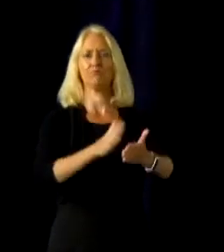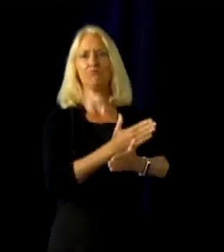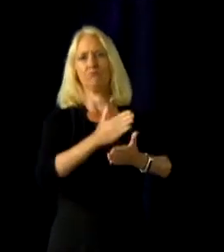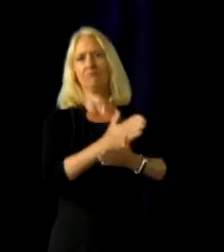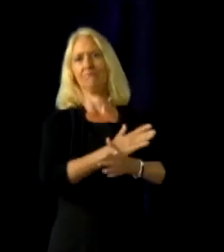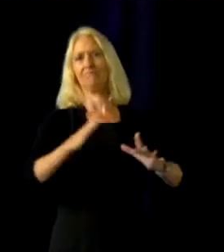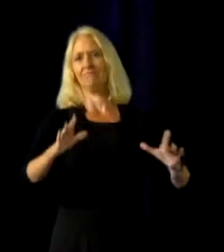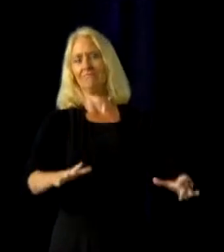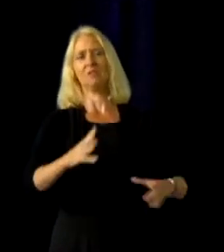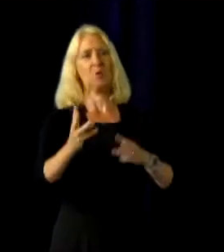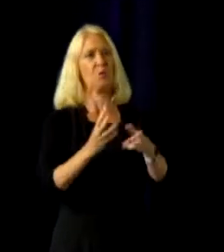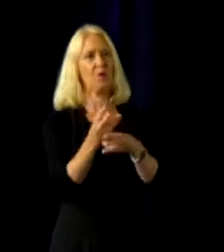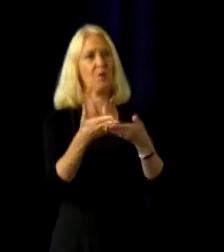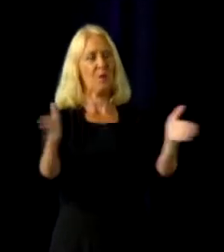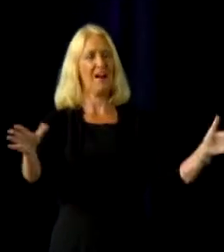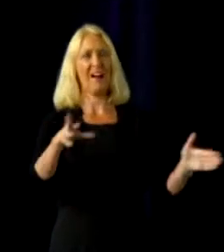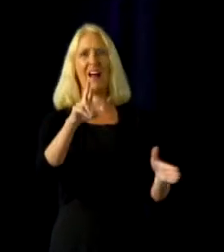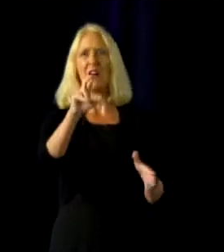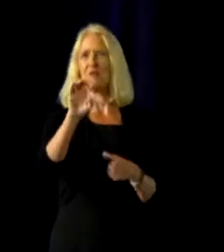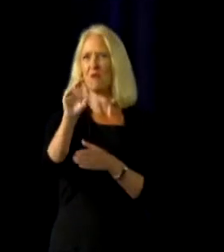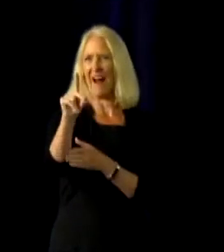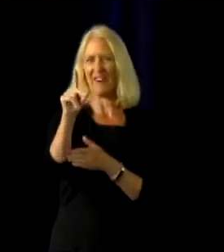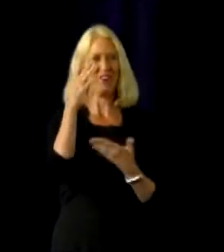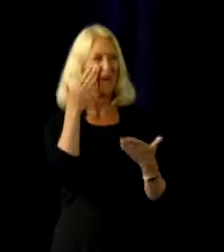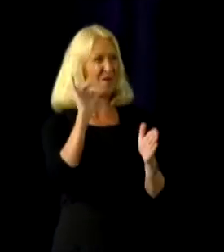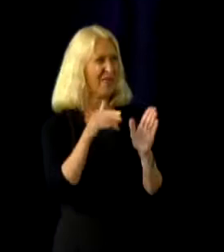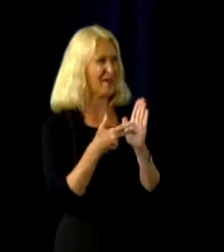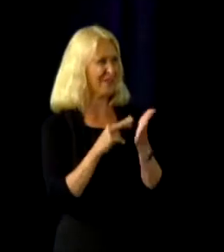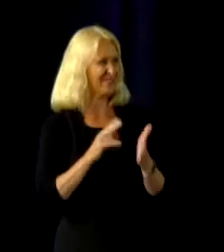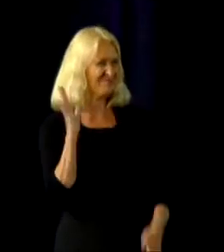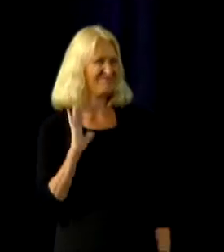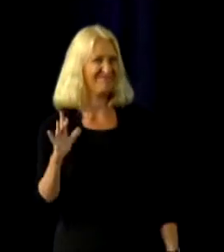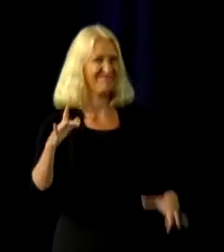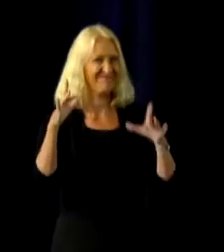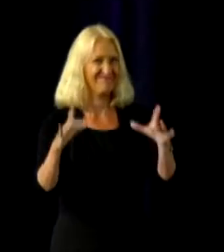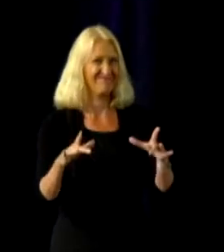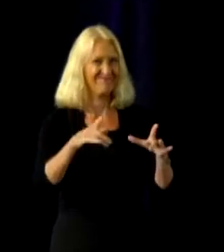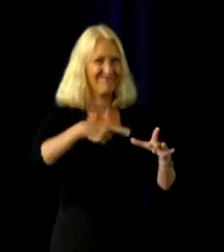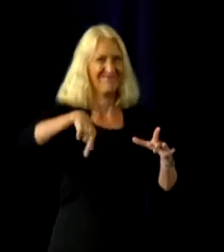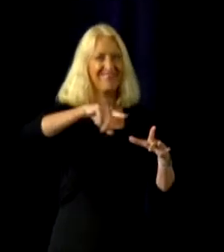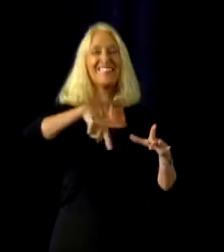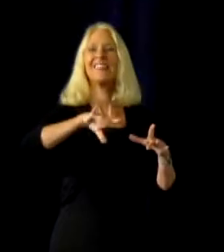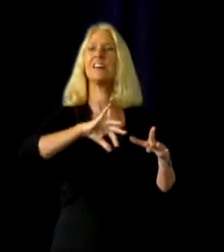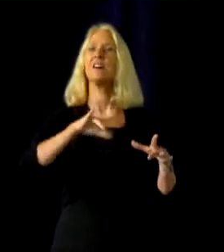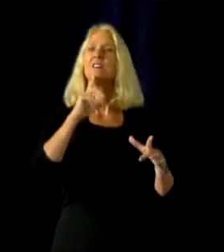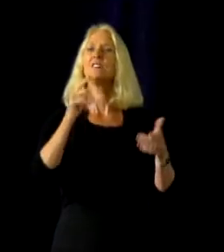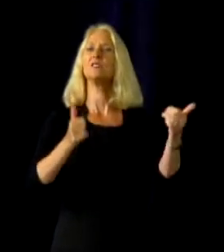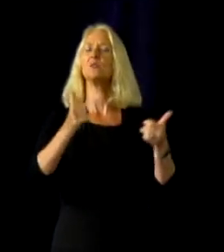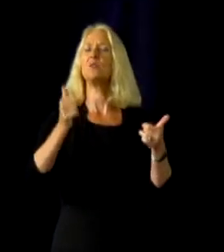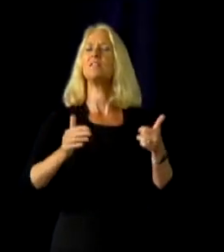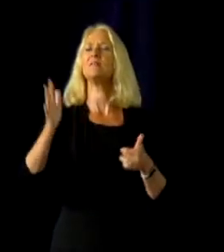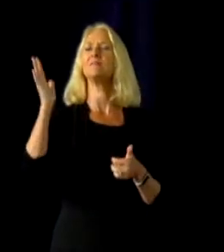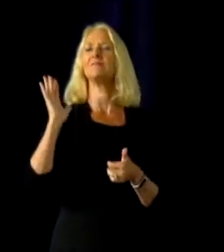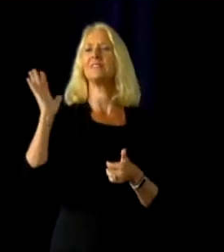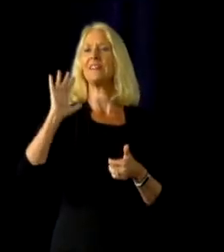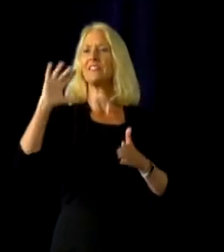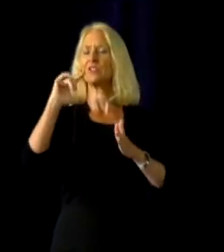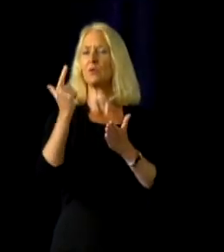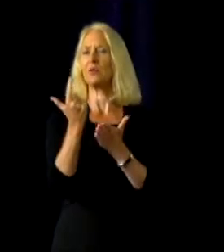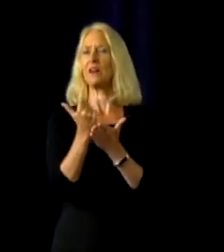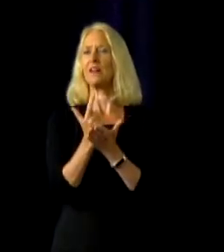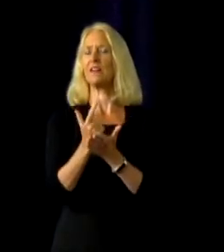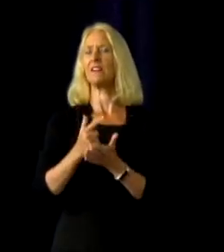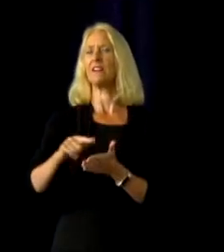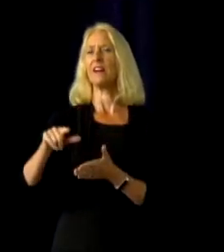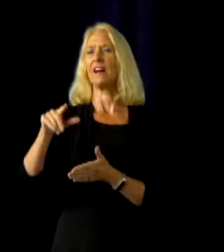this and I'll tell you what a record is. Here's another one. Which of the following is an FSCJ alumnus? Is it Dr.